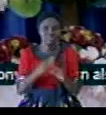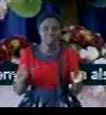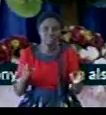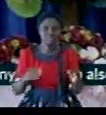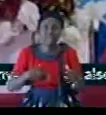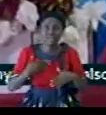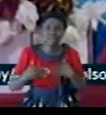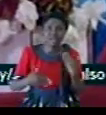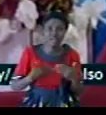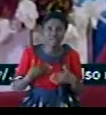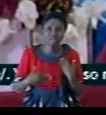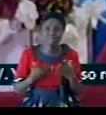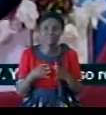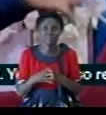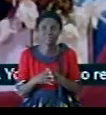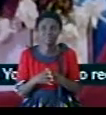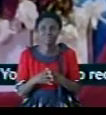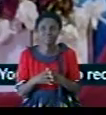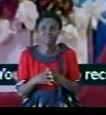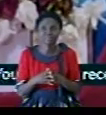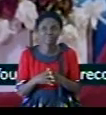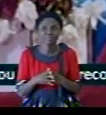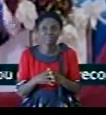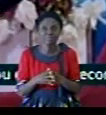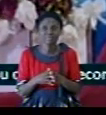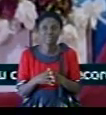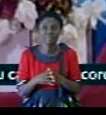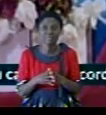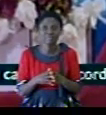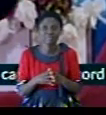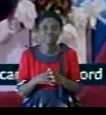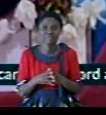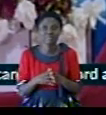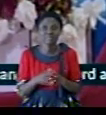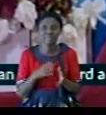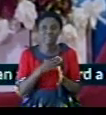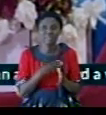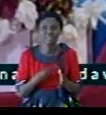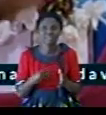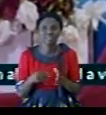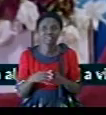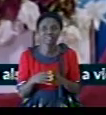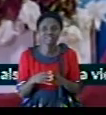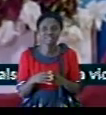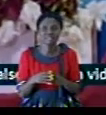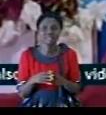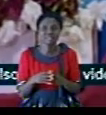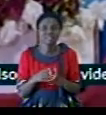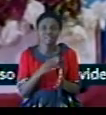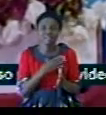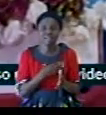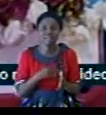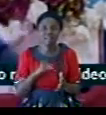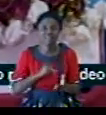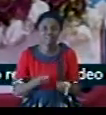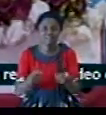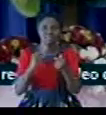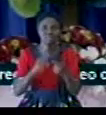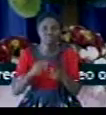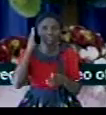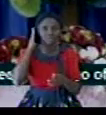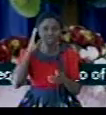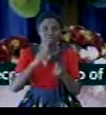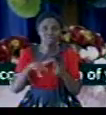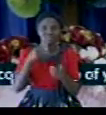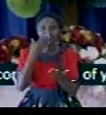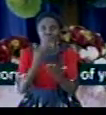our CM, Sister Erida, and he told me that I should go and testify for the goodness of the Lord. Please help me